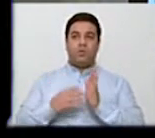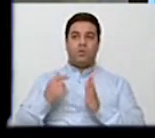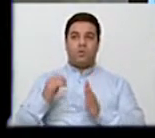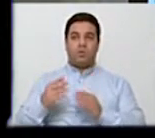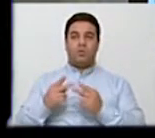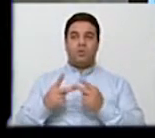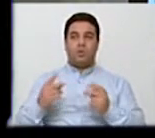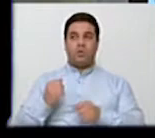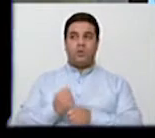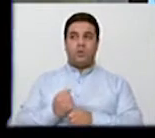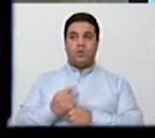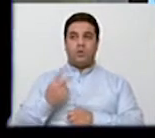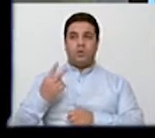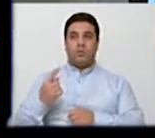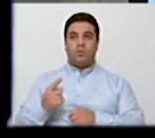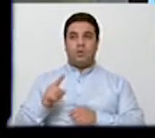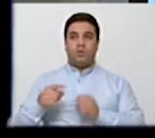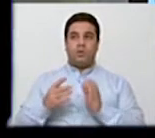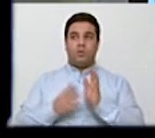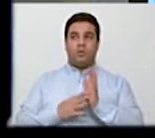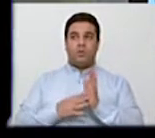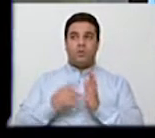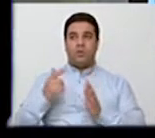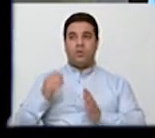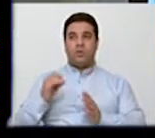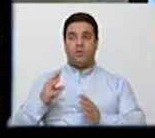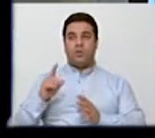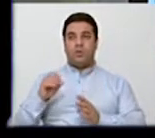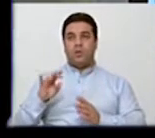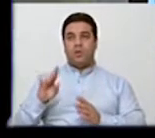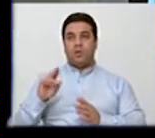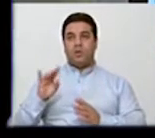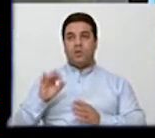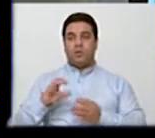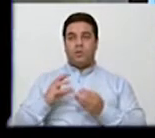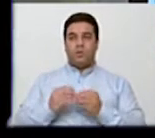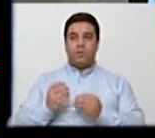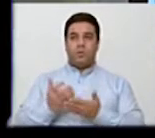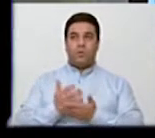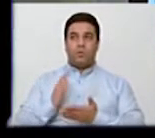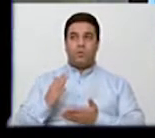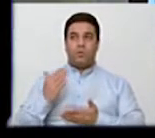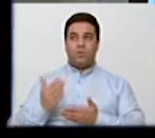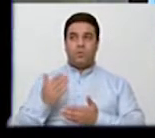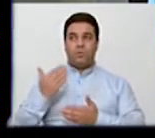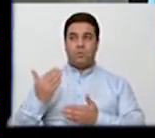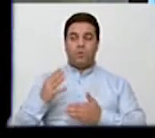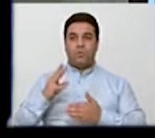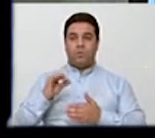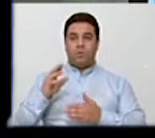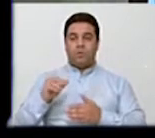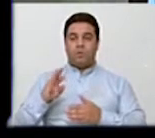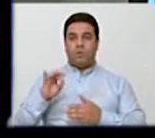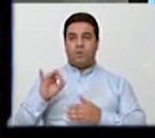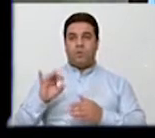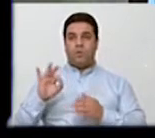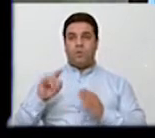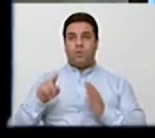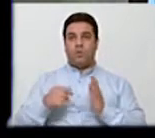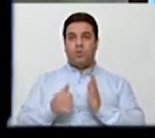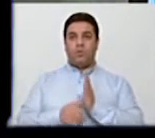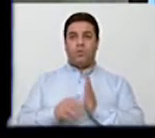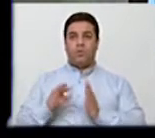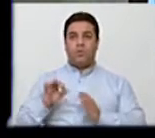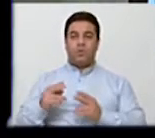qilar ekan. 21.9 gram xlorid kislotaning modda miqdorini topadigan bo'lsak, uning modda miqdori 0.6